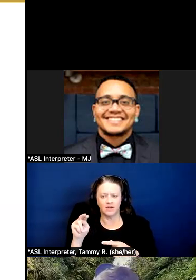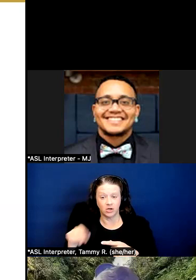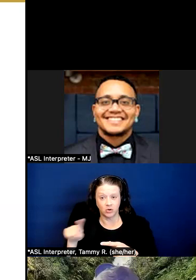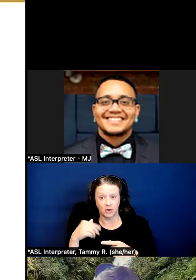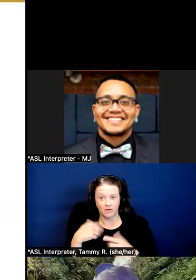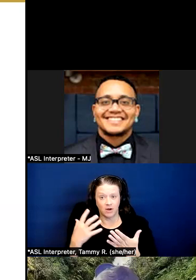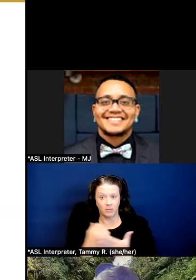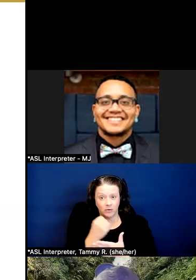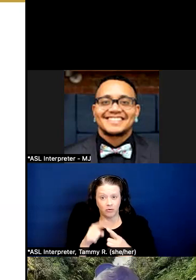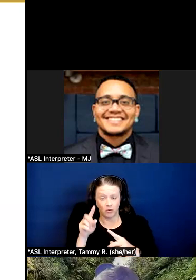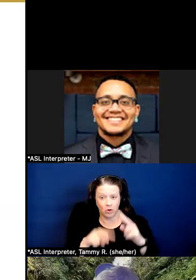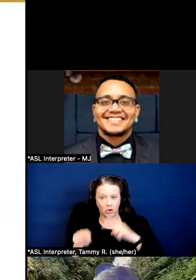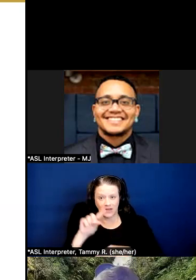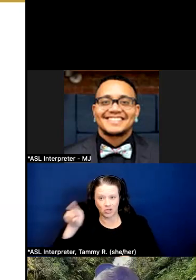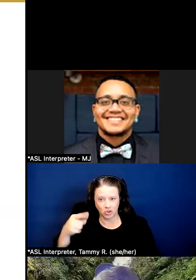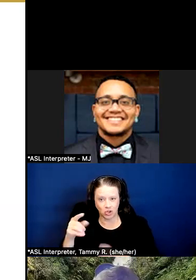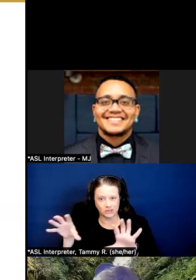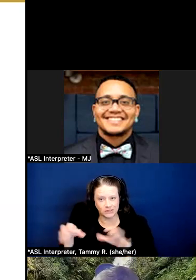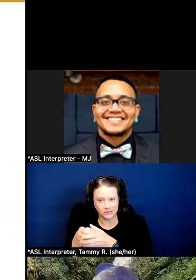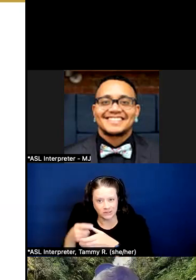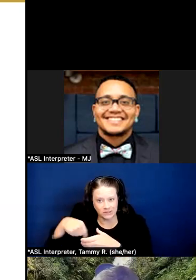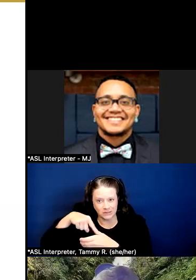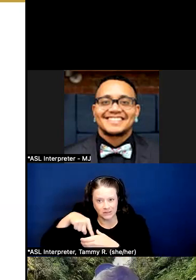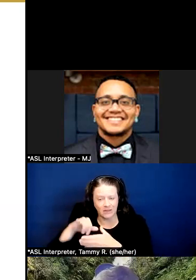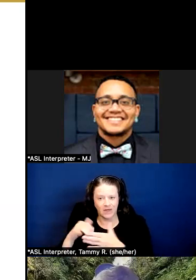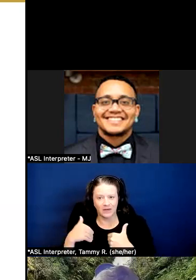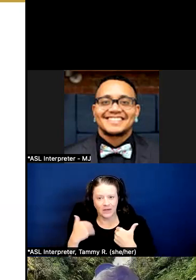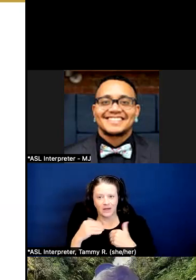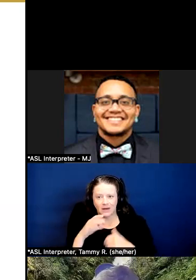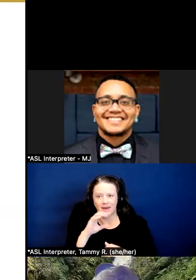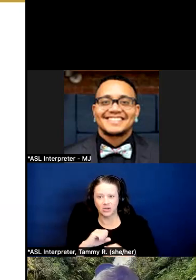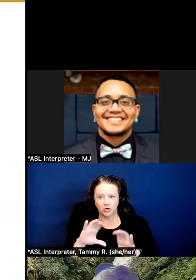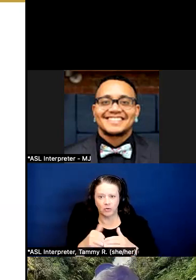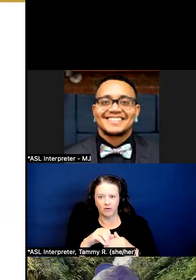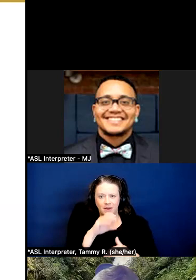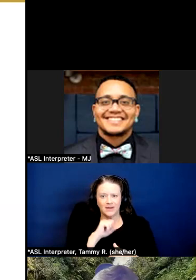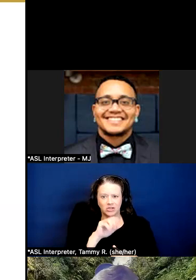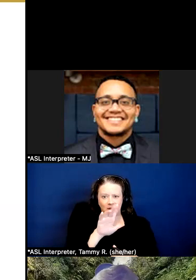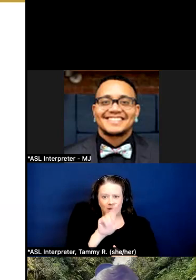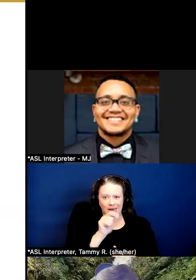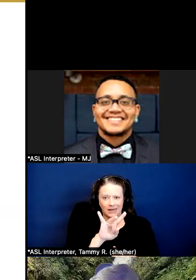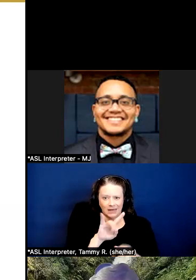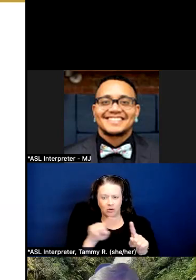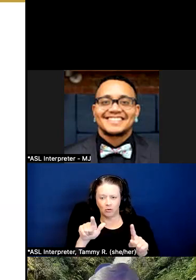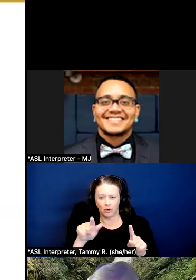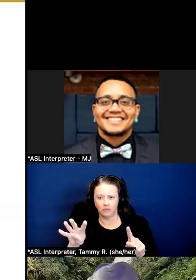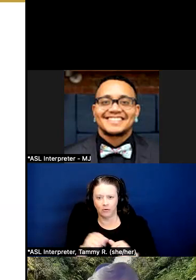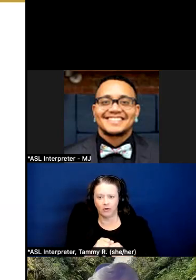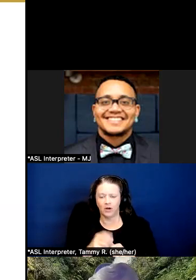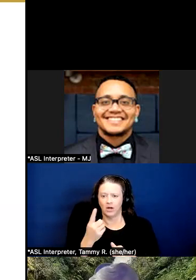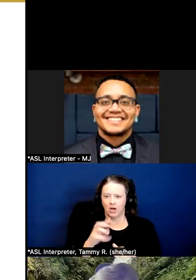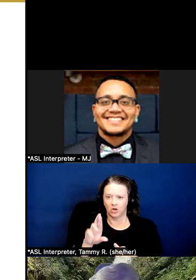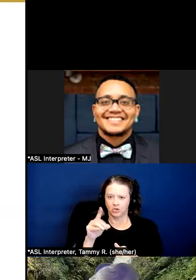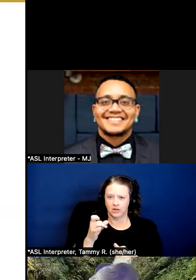take a look at just that young age group, let's say from 18 through 24? We did not. We